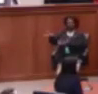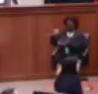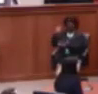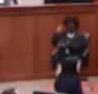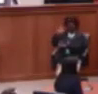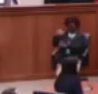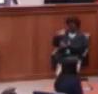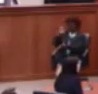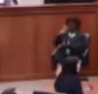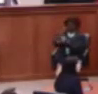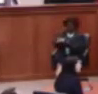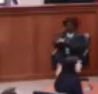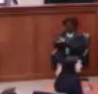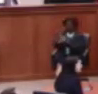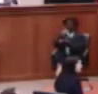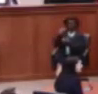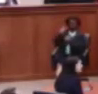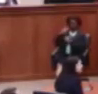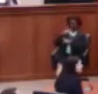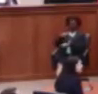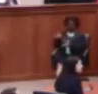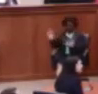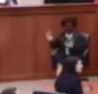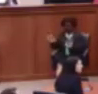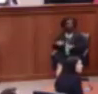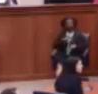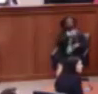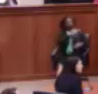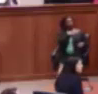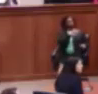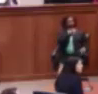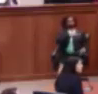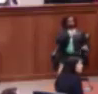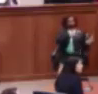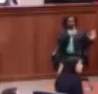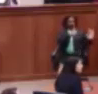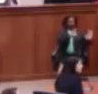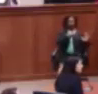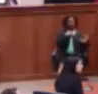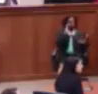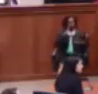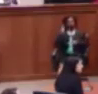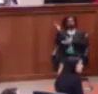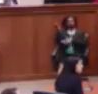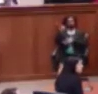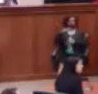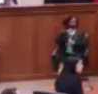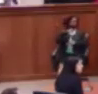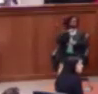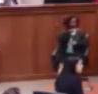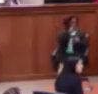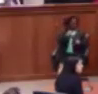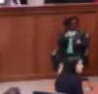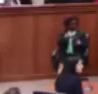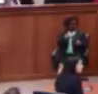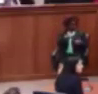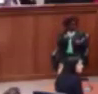it's not a back and forth. No, there'll be no back and forth. I'm just going to present, and then y'all can do what you want with